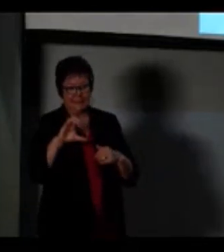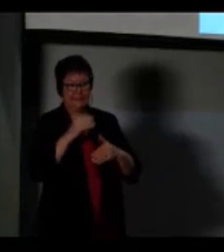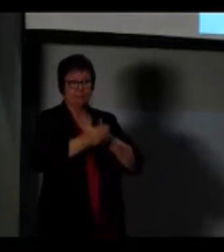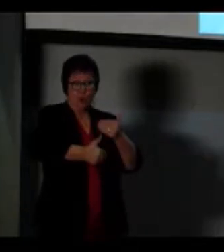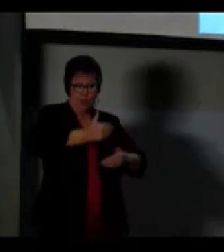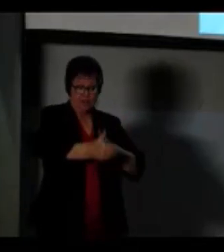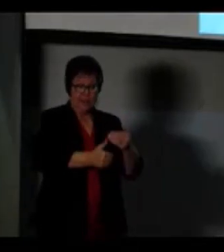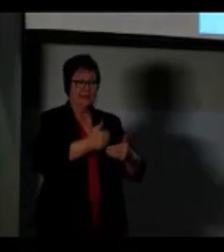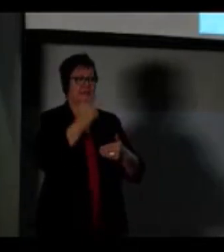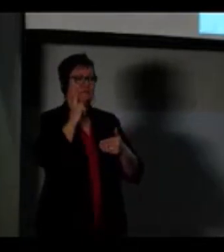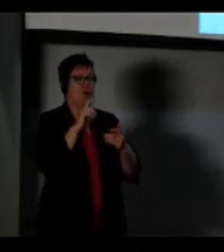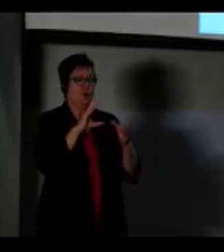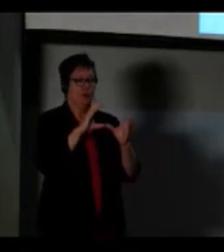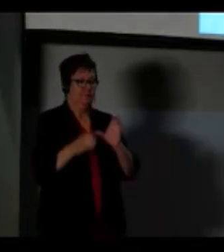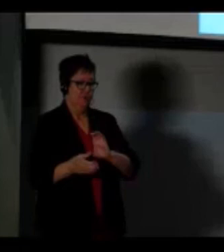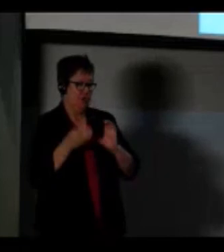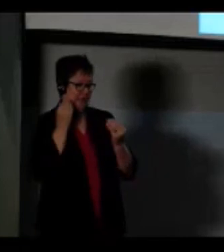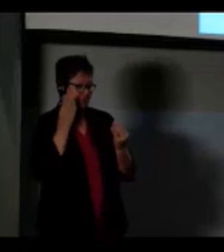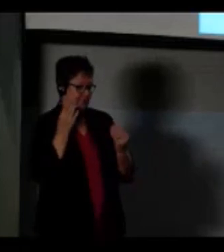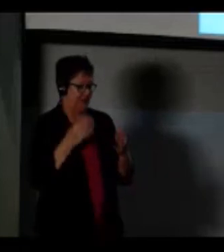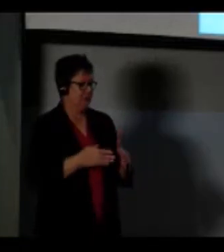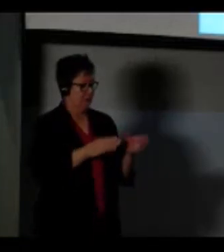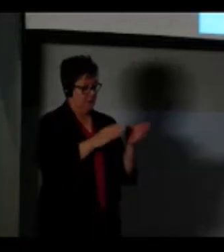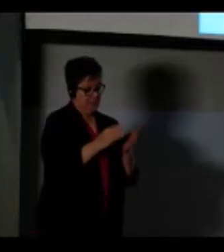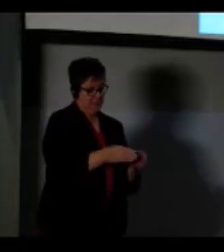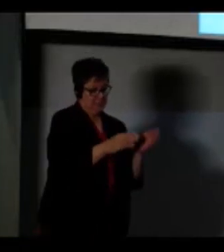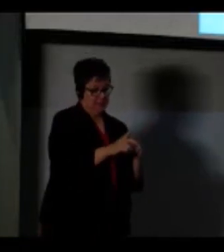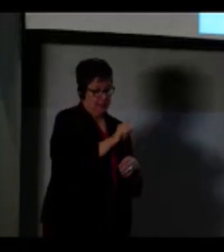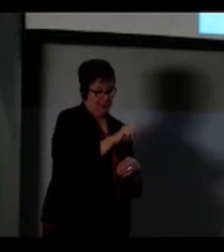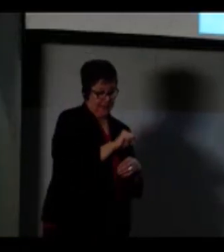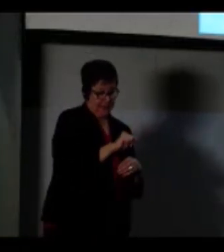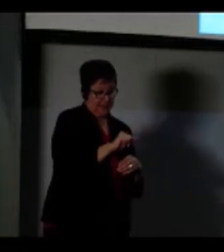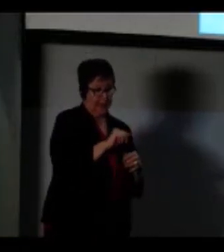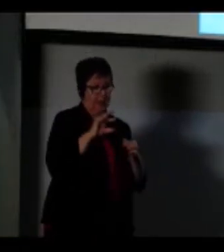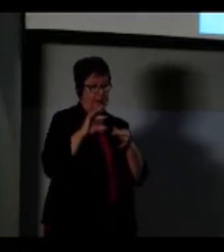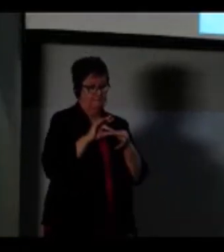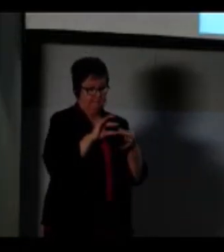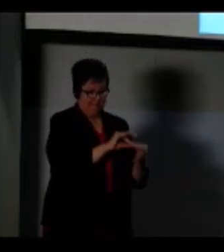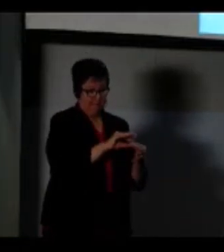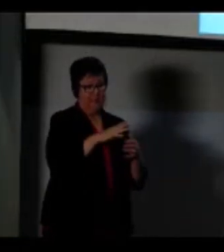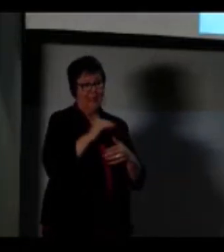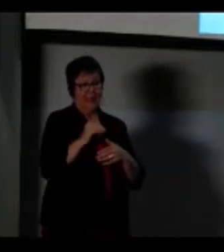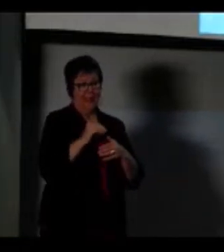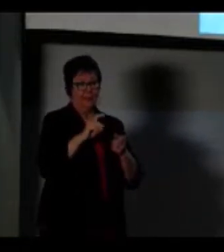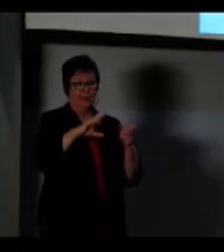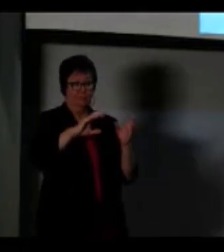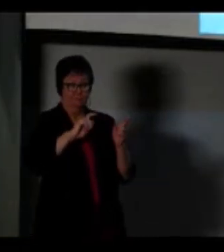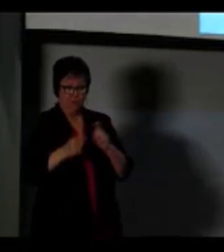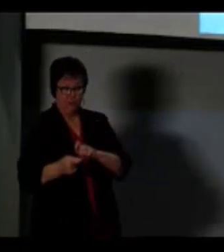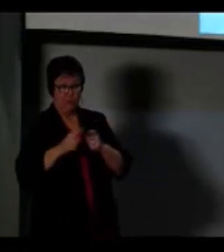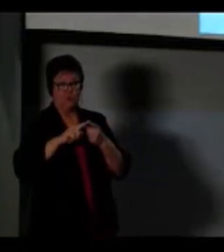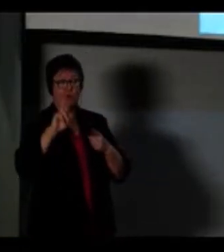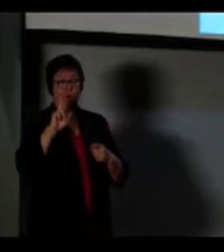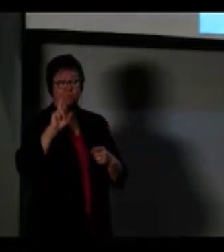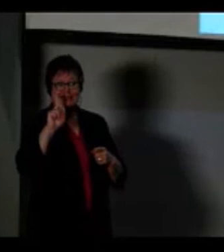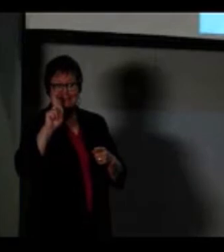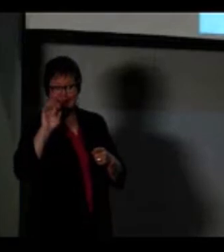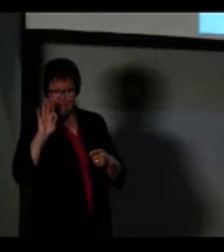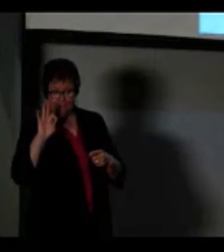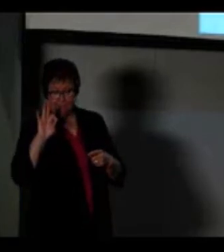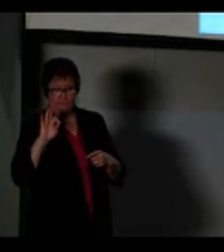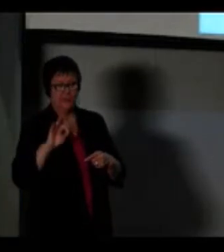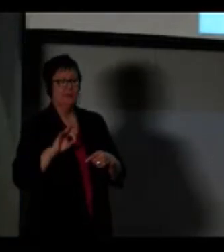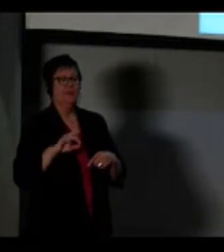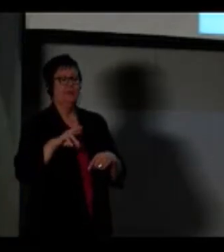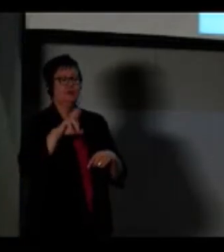data. It goes from preparation of data, mapping and conversion, to RDF, reconciliation